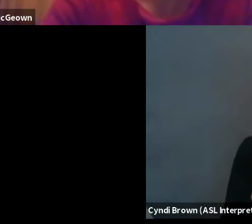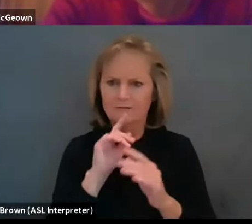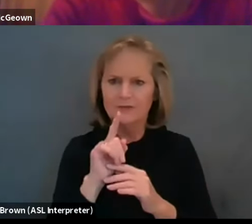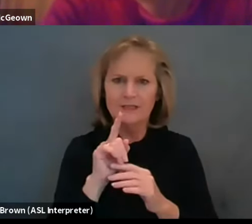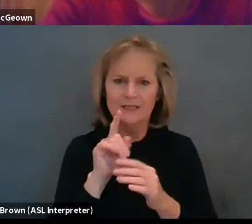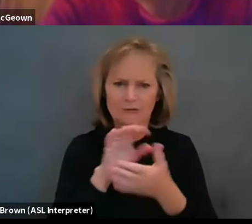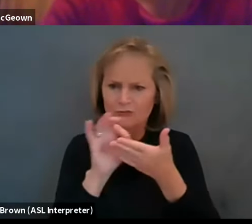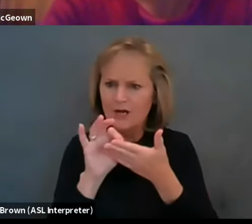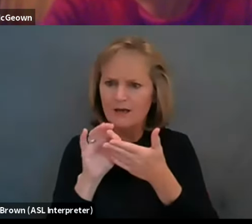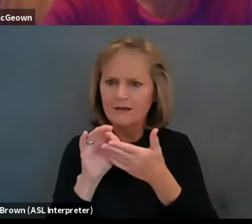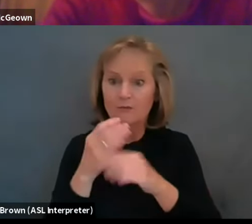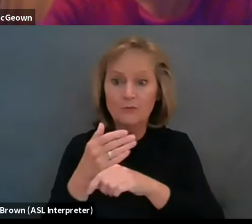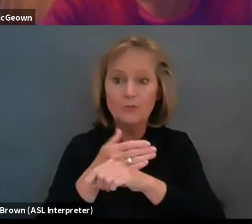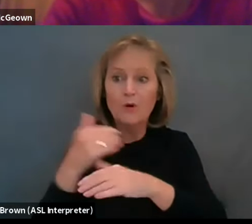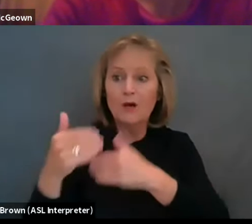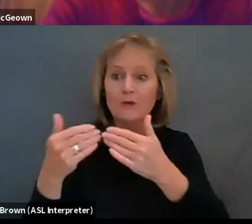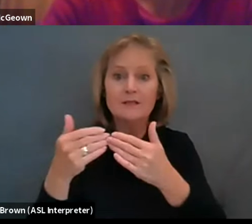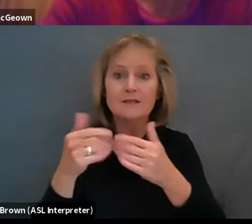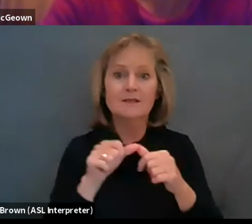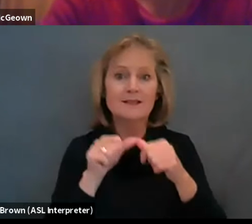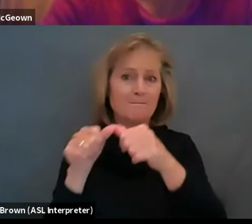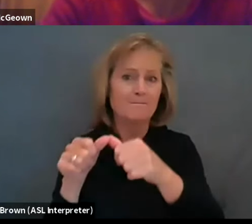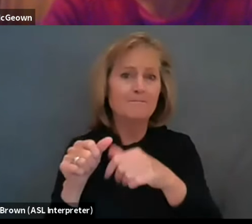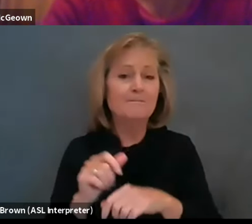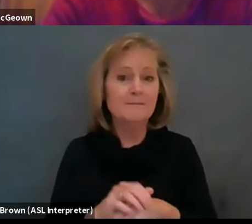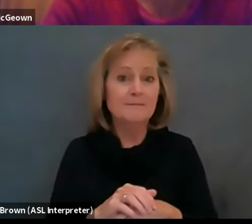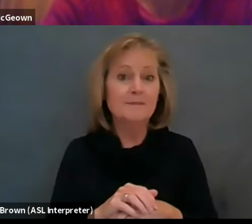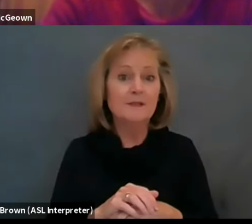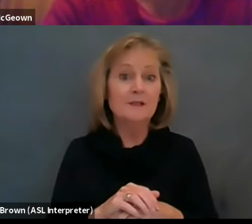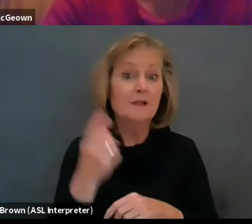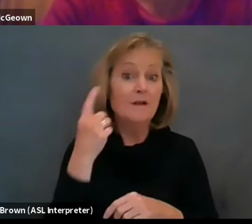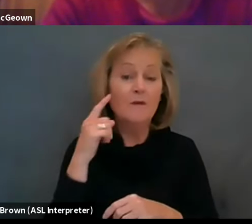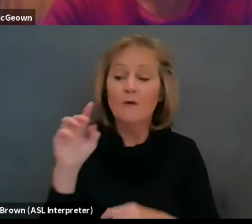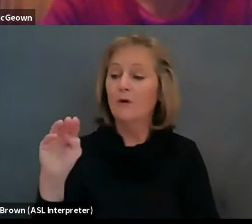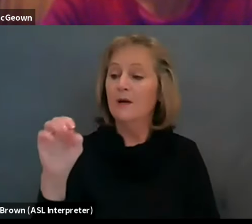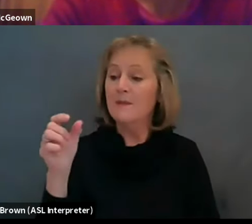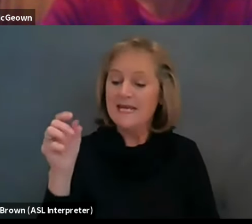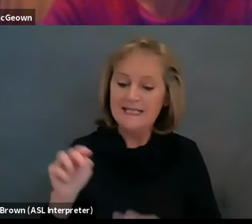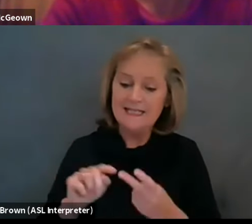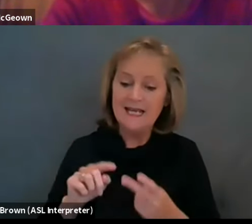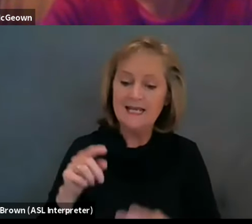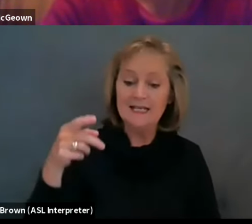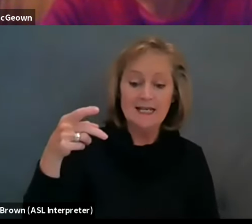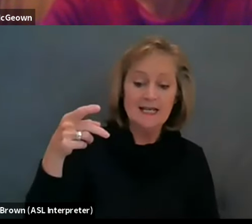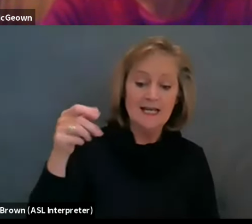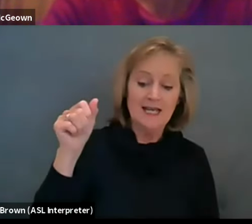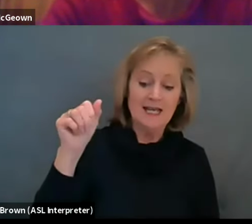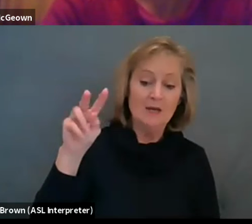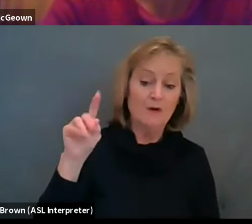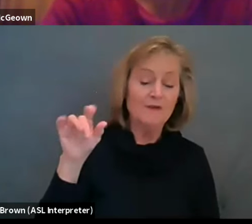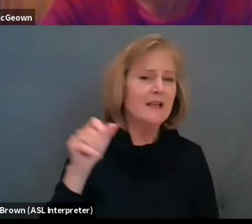track progress over time, right? And so for Megan and Parvez, and Parvez, I'm wondering,